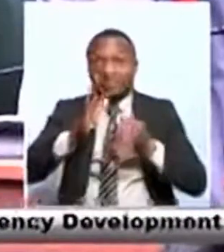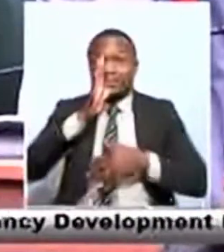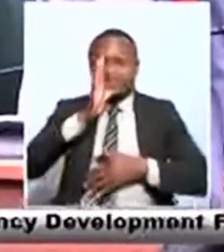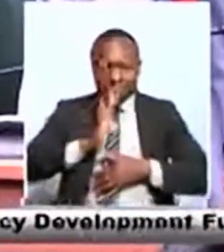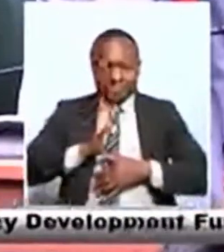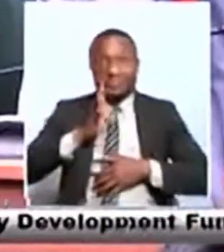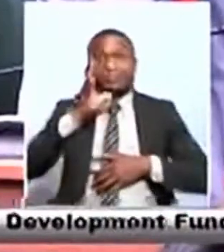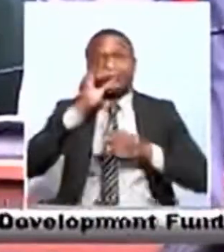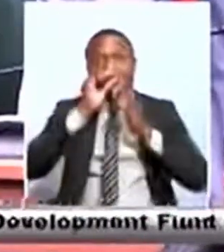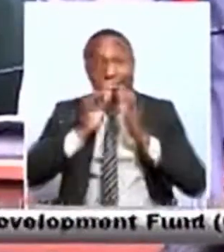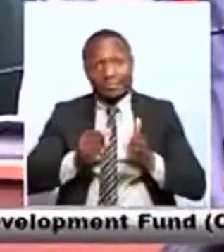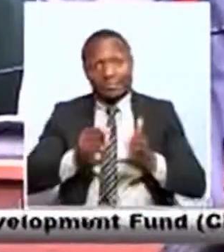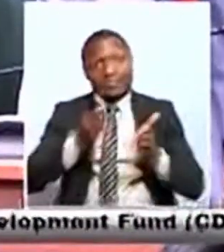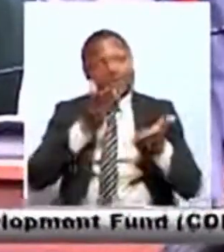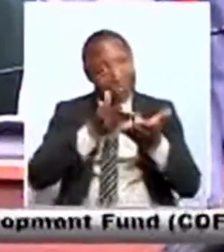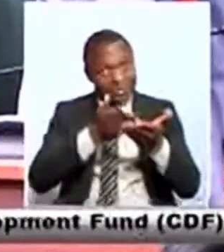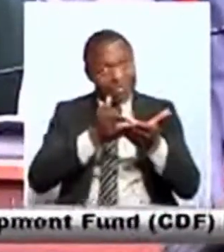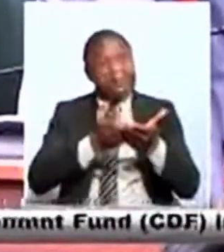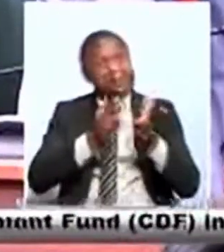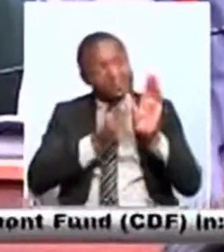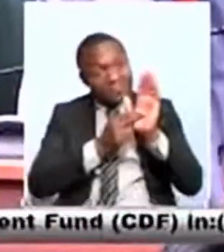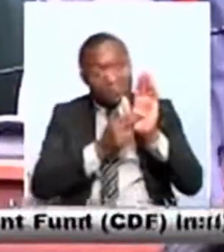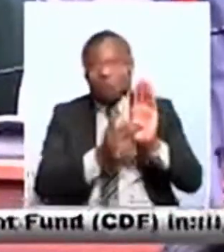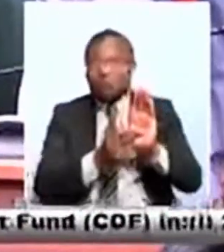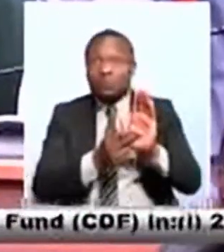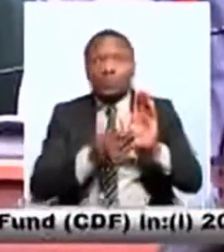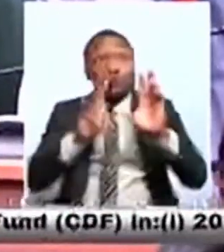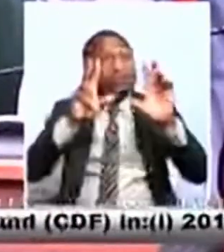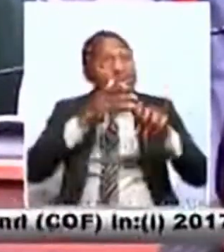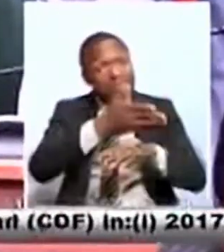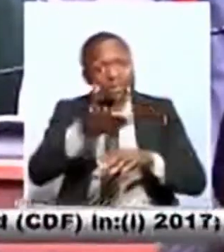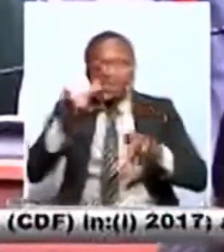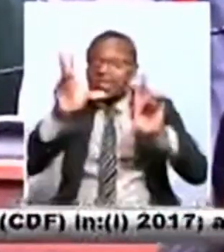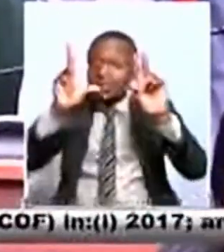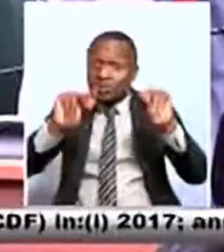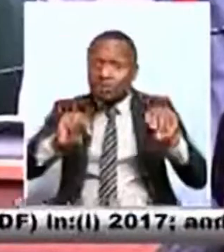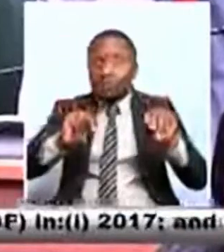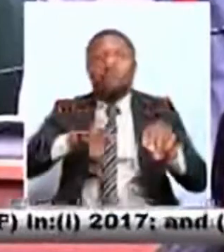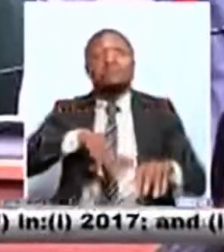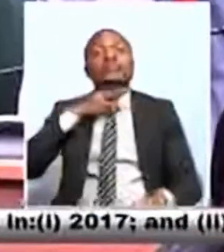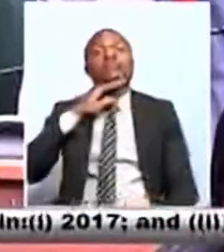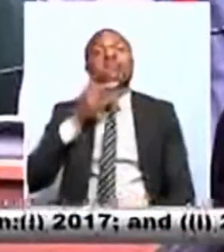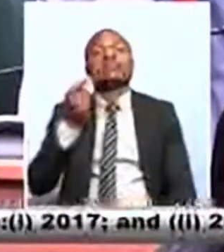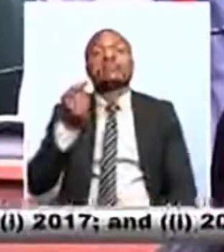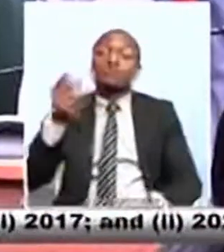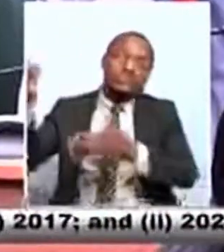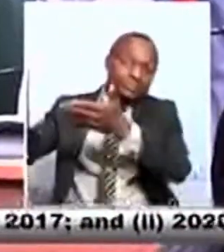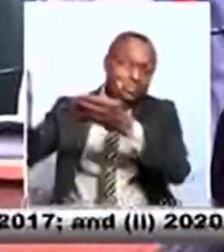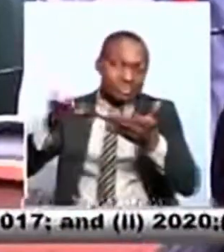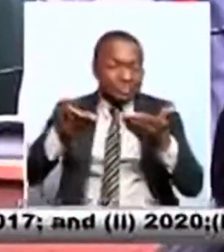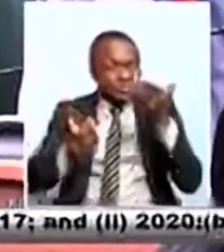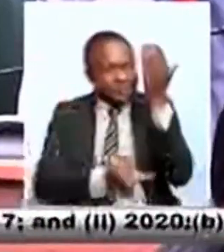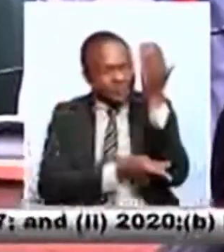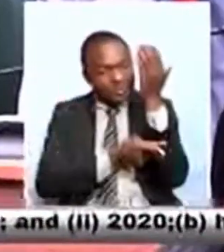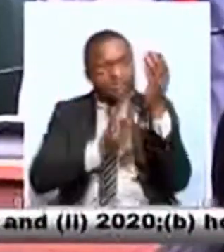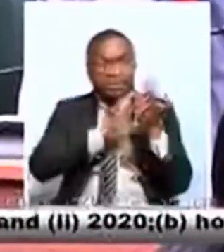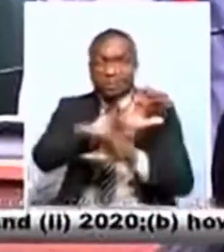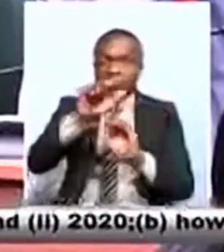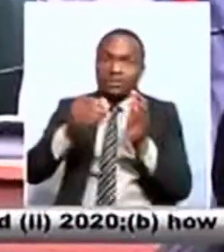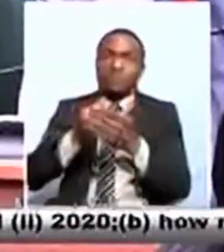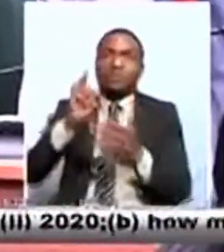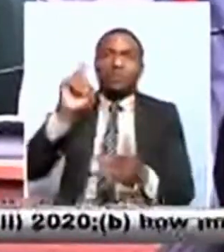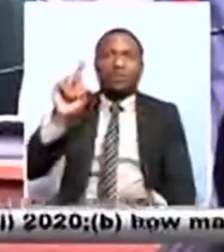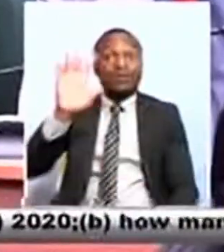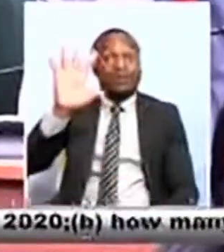Speaker, this goes on to confirm that there wasn't sufficient money to bring development in all the